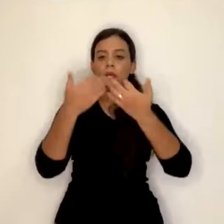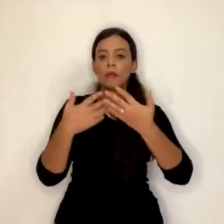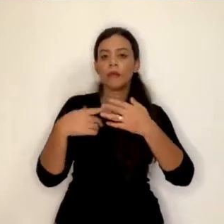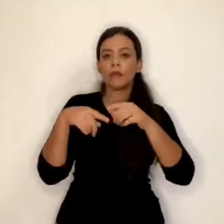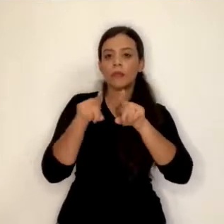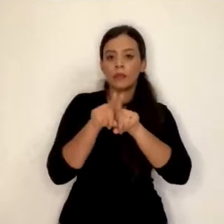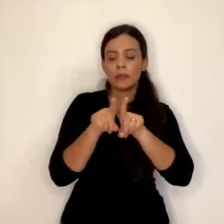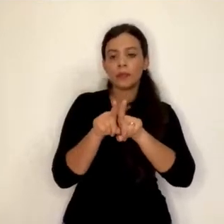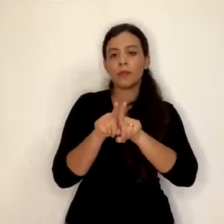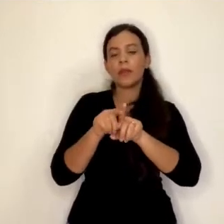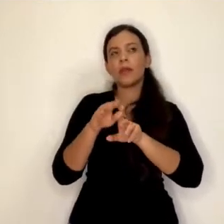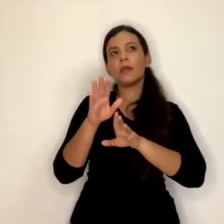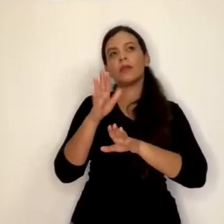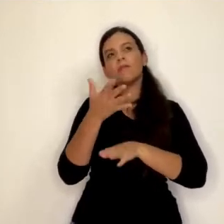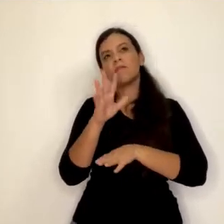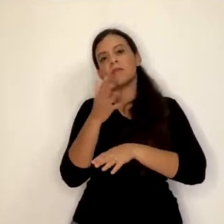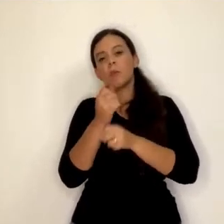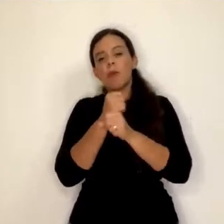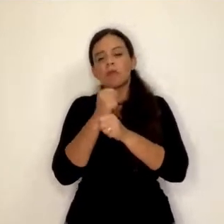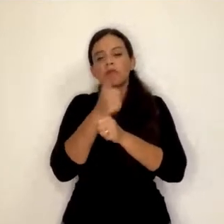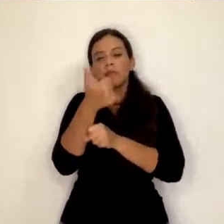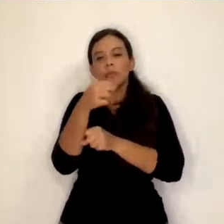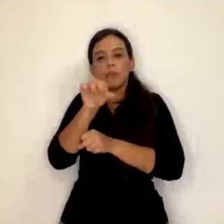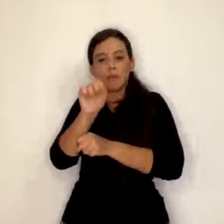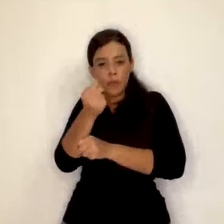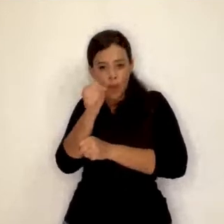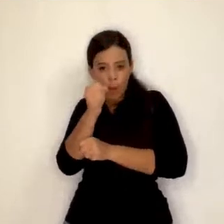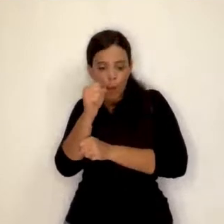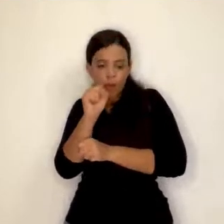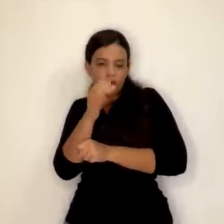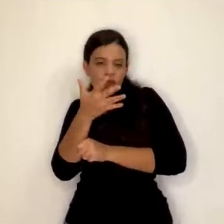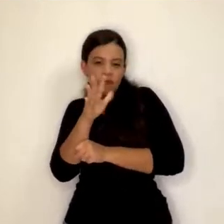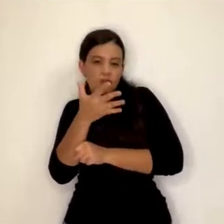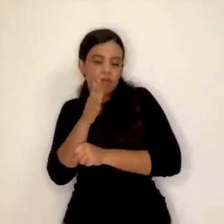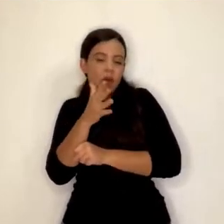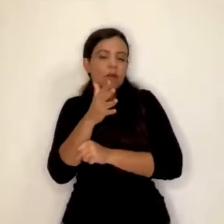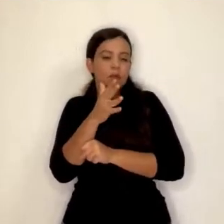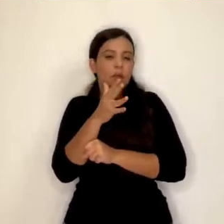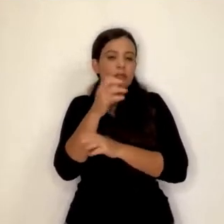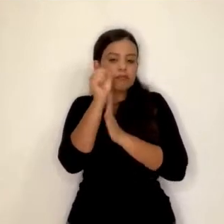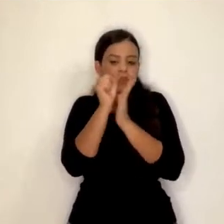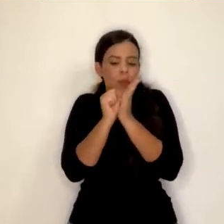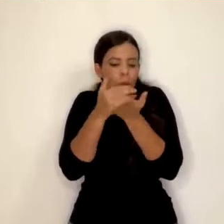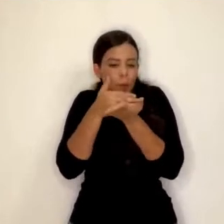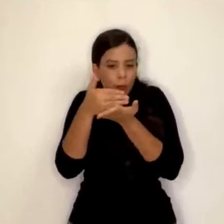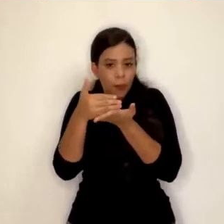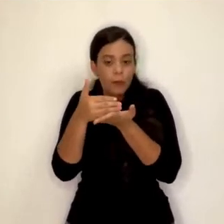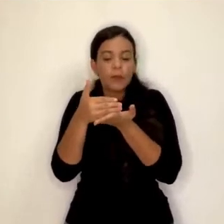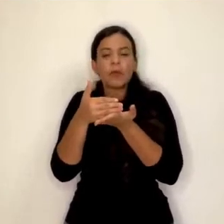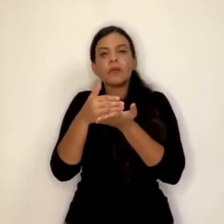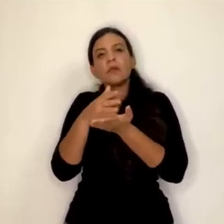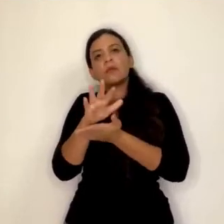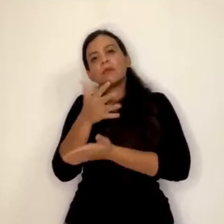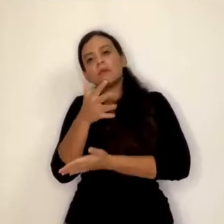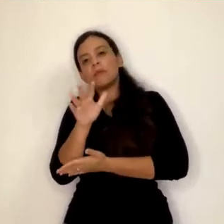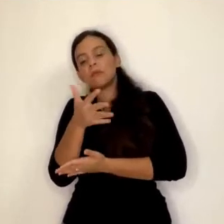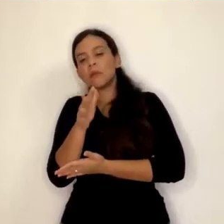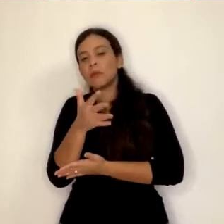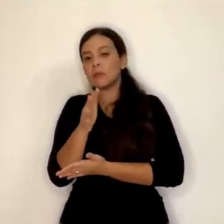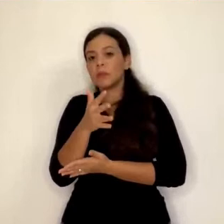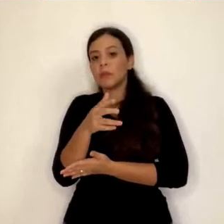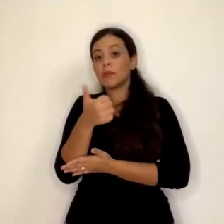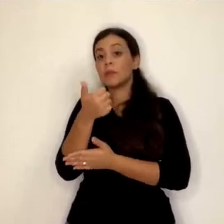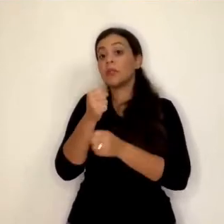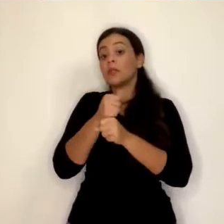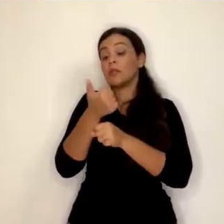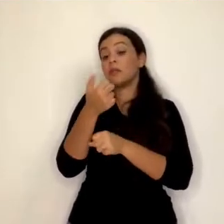and I would say that in the end of the 90s and the beginning of the century, we've had at least